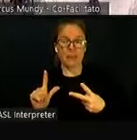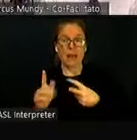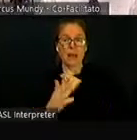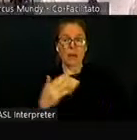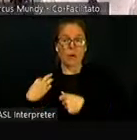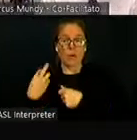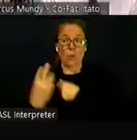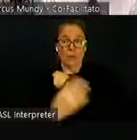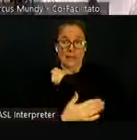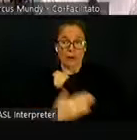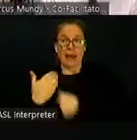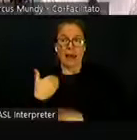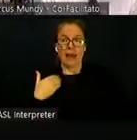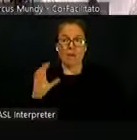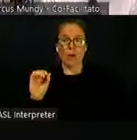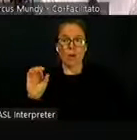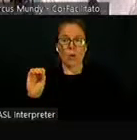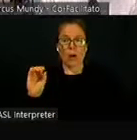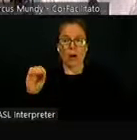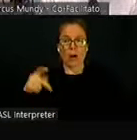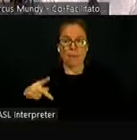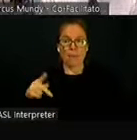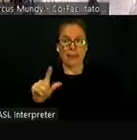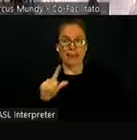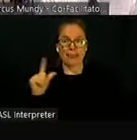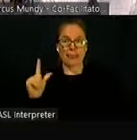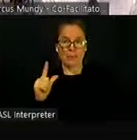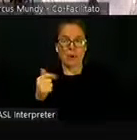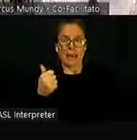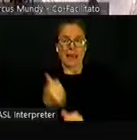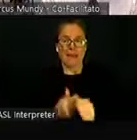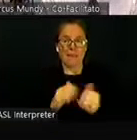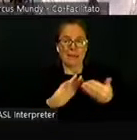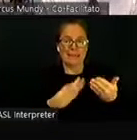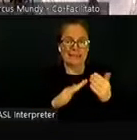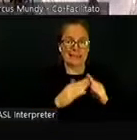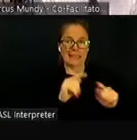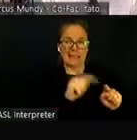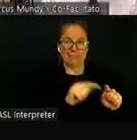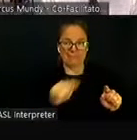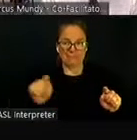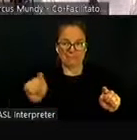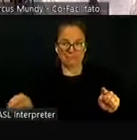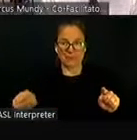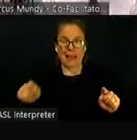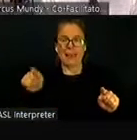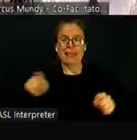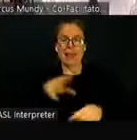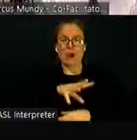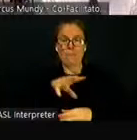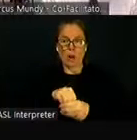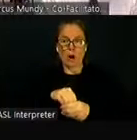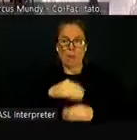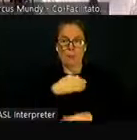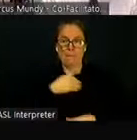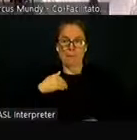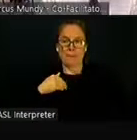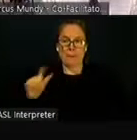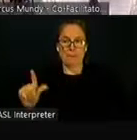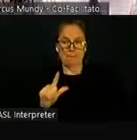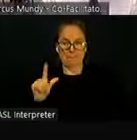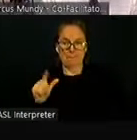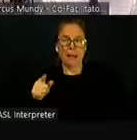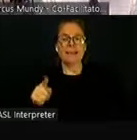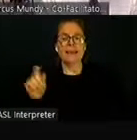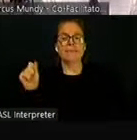County has a co-op library model. Actually, each city, each town, actually, when they are part of the member library, they actually do